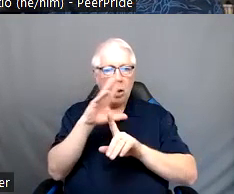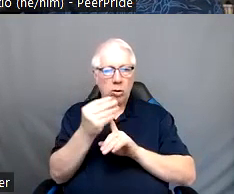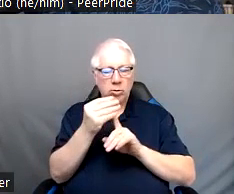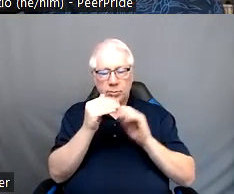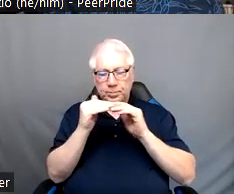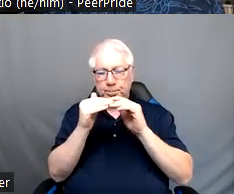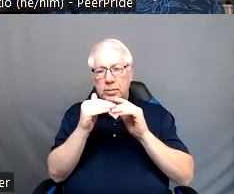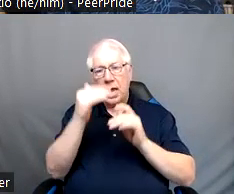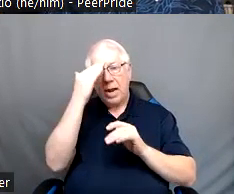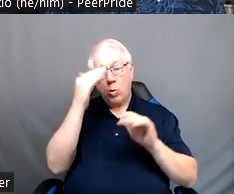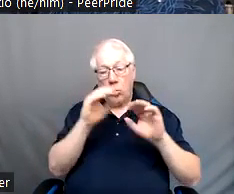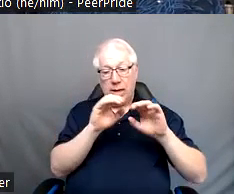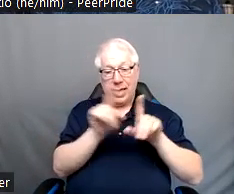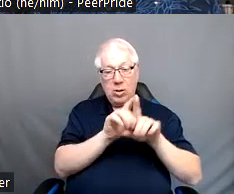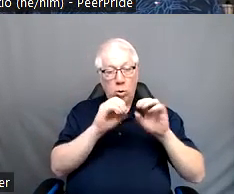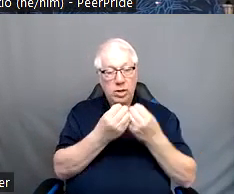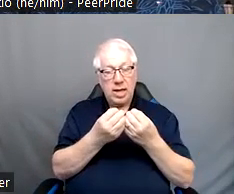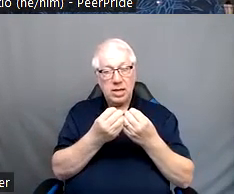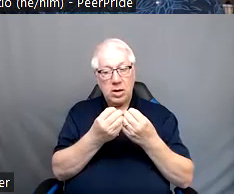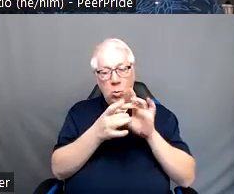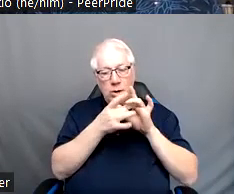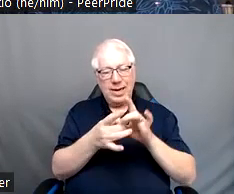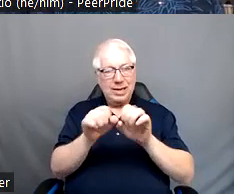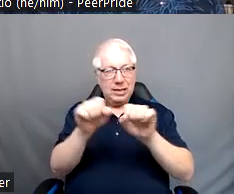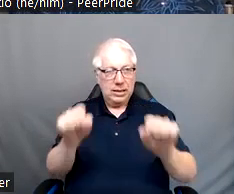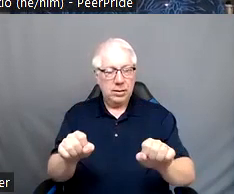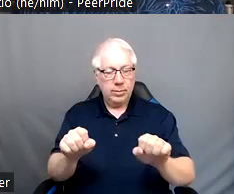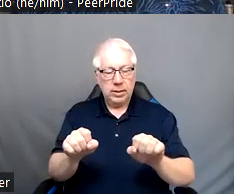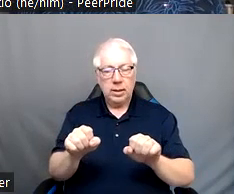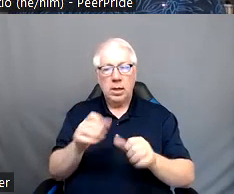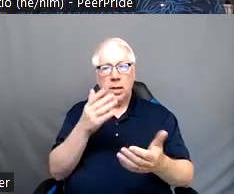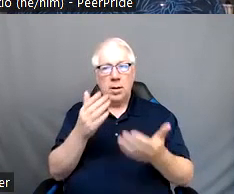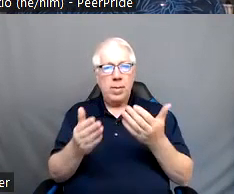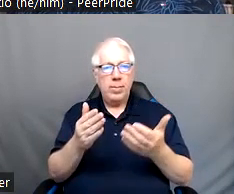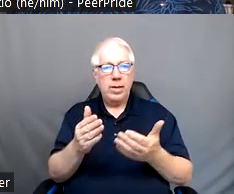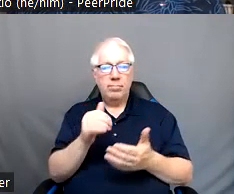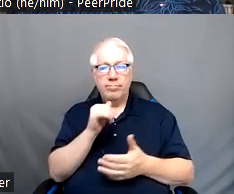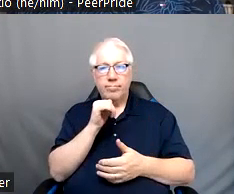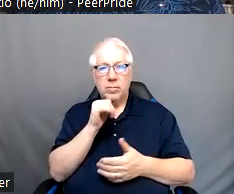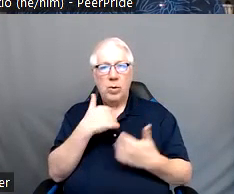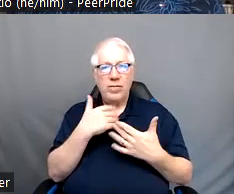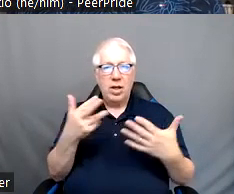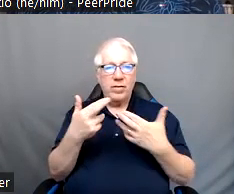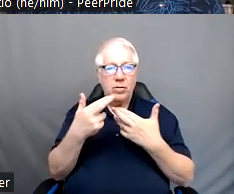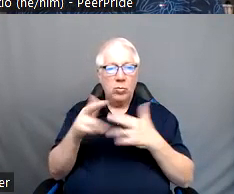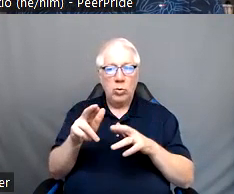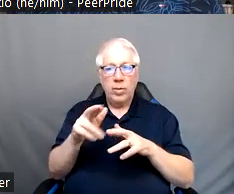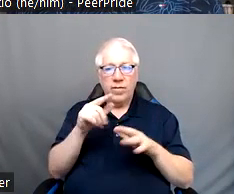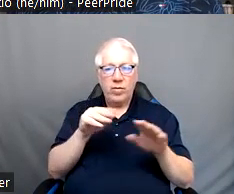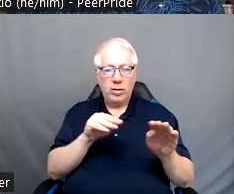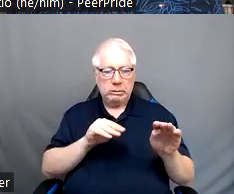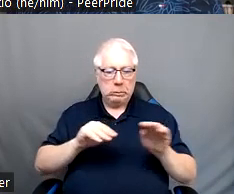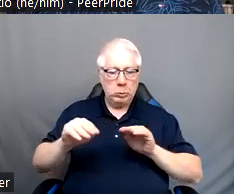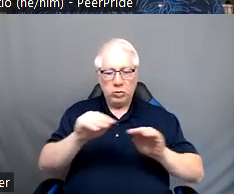know that organizationally we are tied to systems, and there might not be that much room for movement